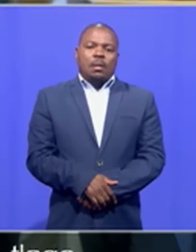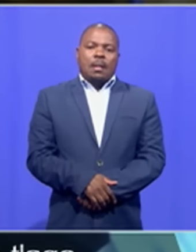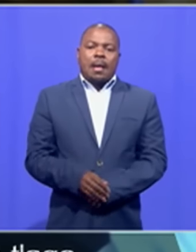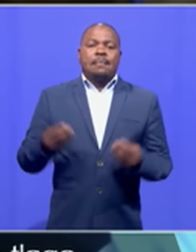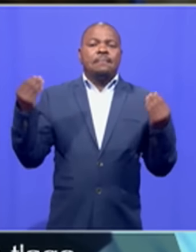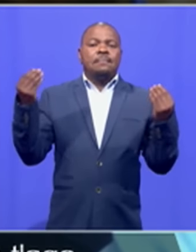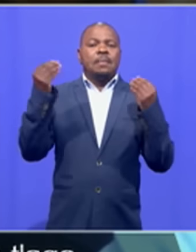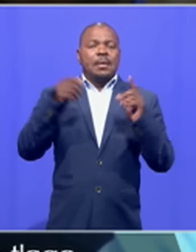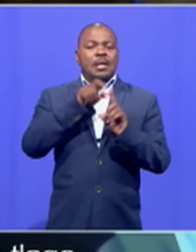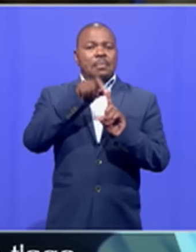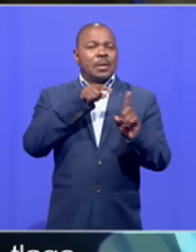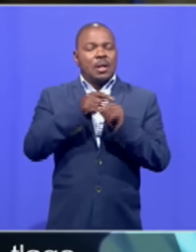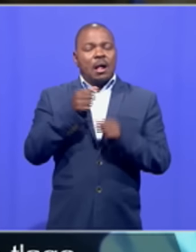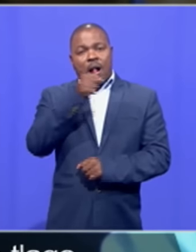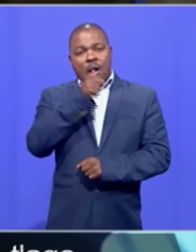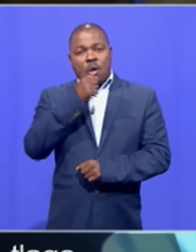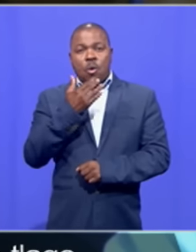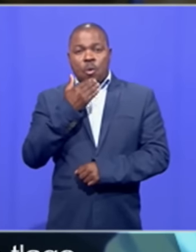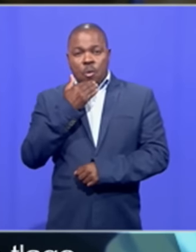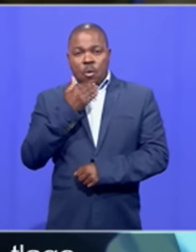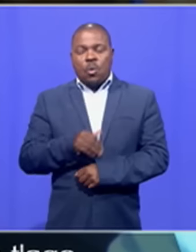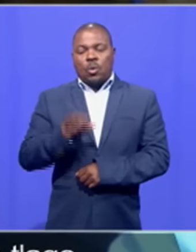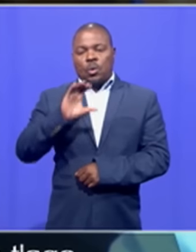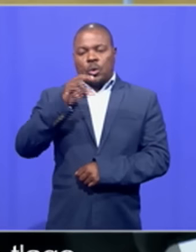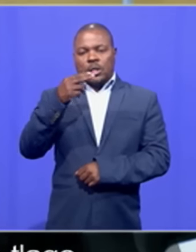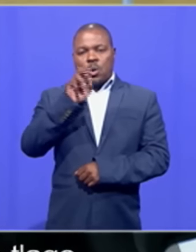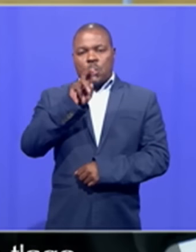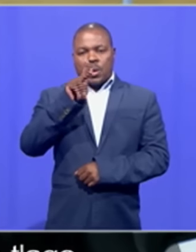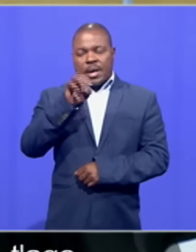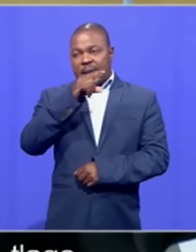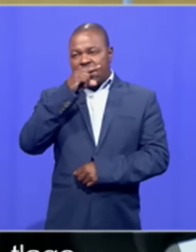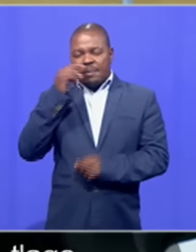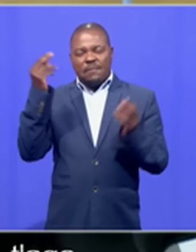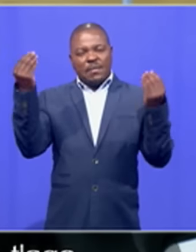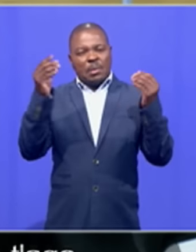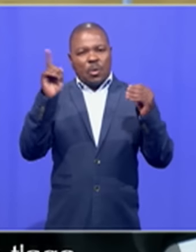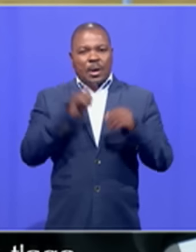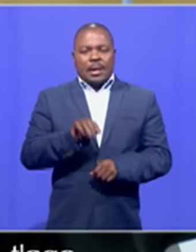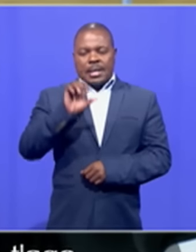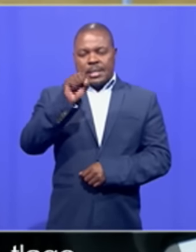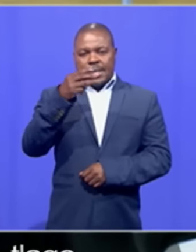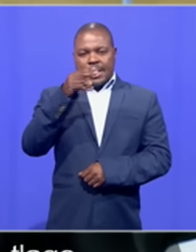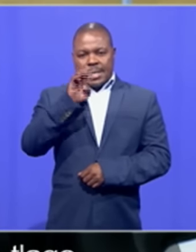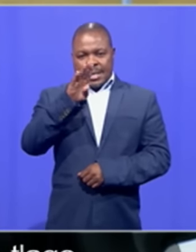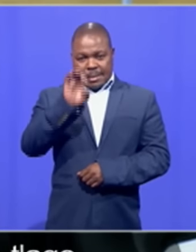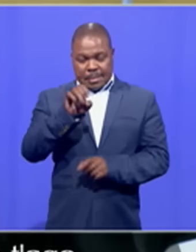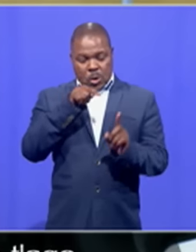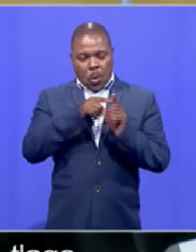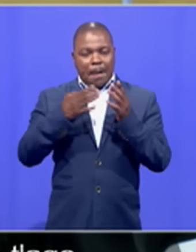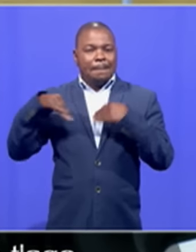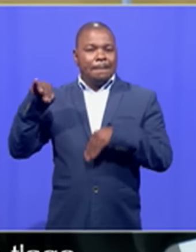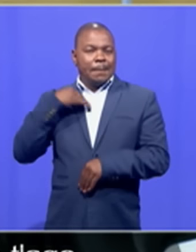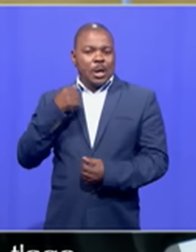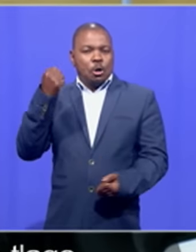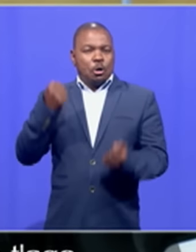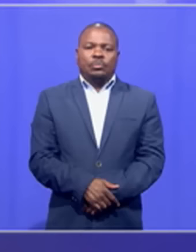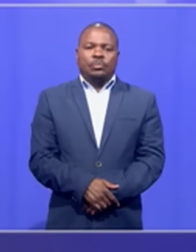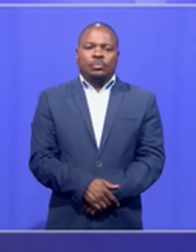Motsebalegi wa mmino wa Lekompo Lebogang Chauke yo a tsejwago ka la Shebe Mabena o tla boela kgorentsheko ya magistrata ka Polokwane bekeng e